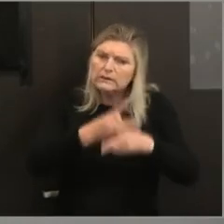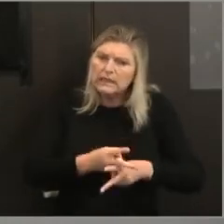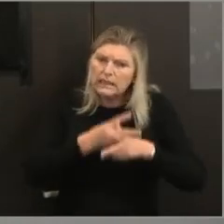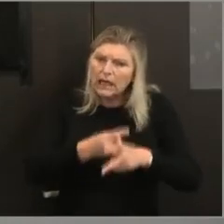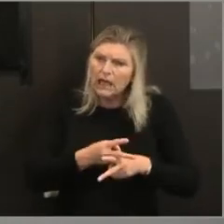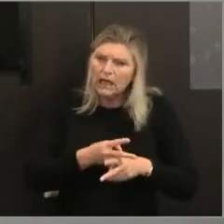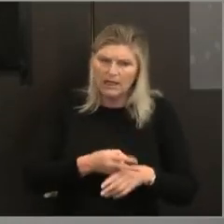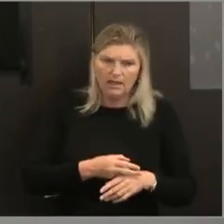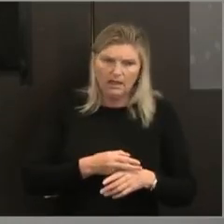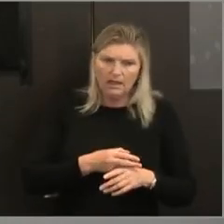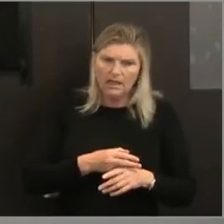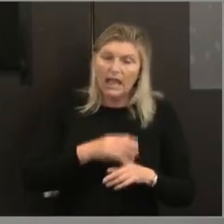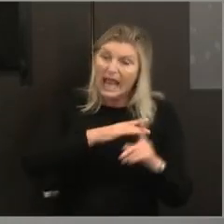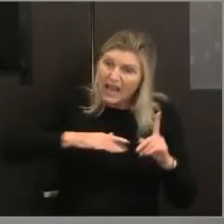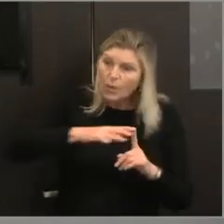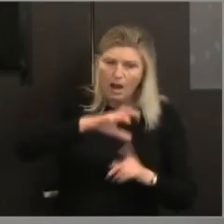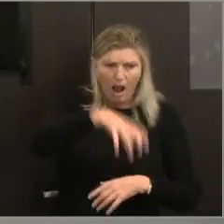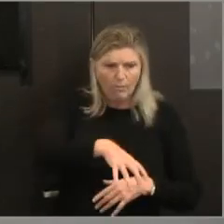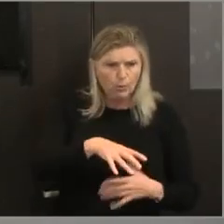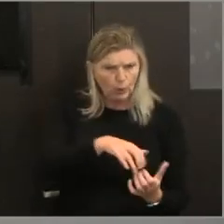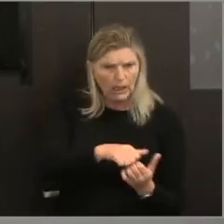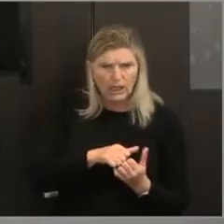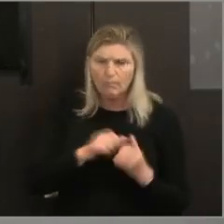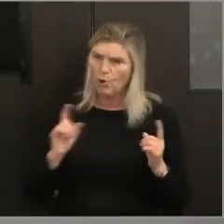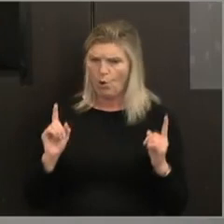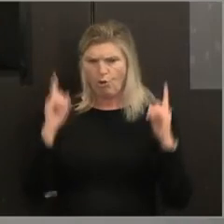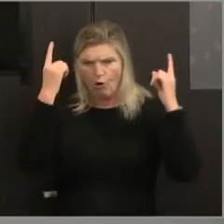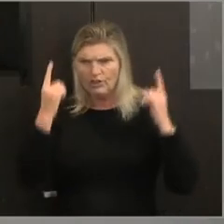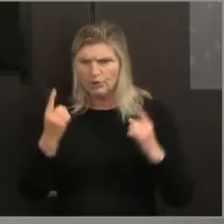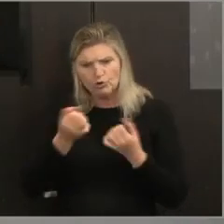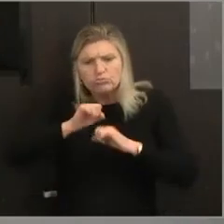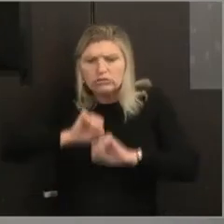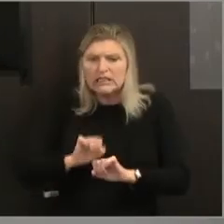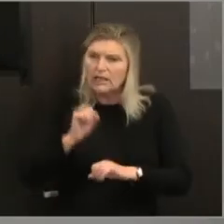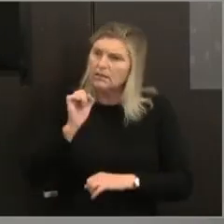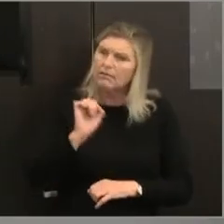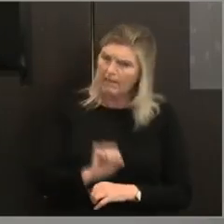would continue to have the authority to protect their mokopuna.